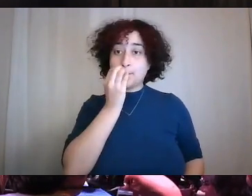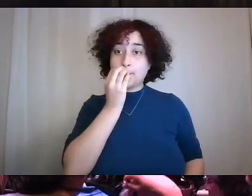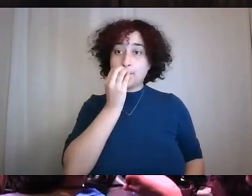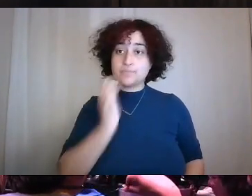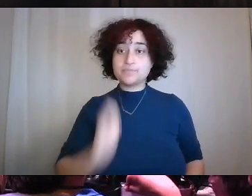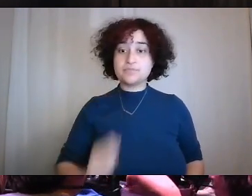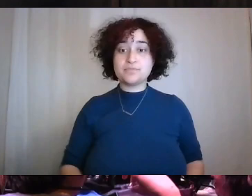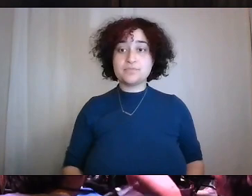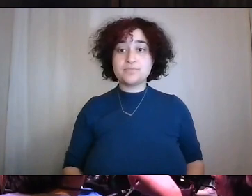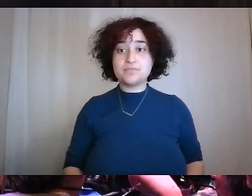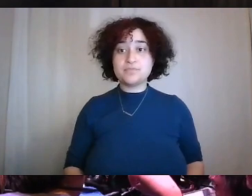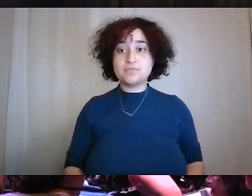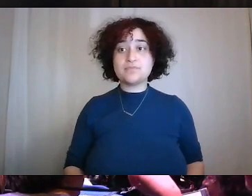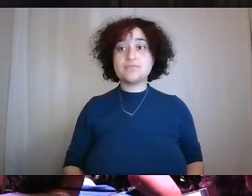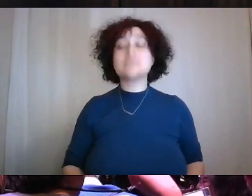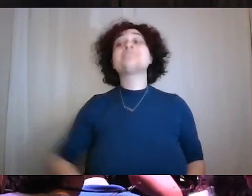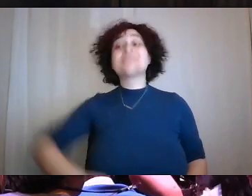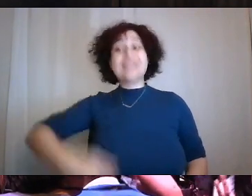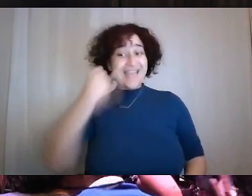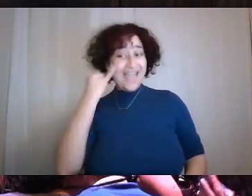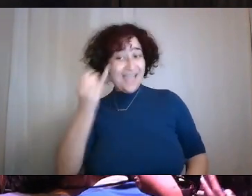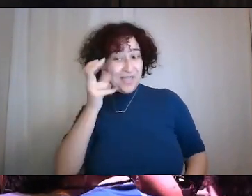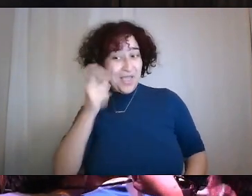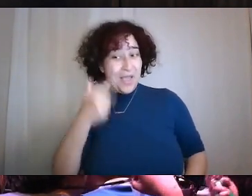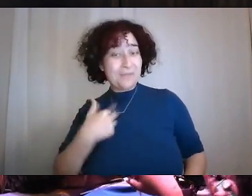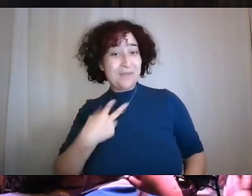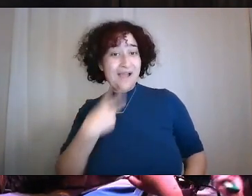If you can hear my voice, say 10.